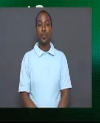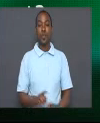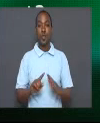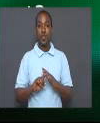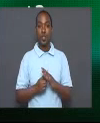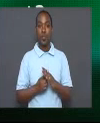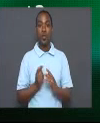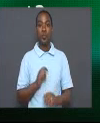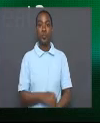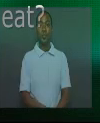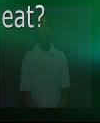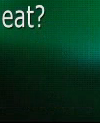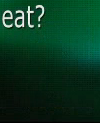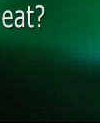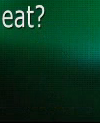Begin.